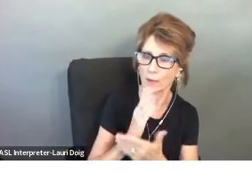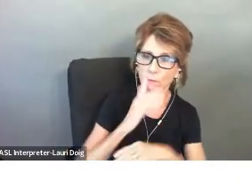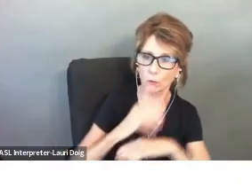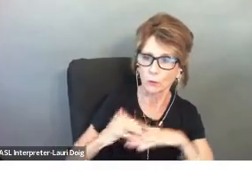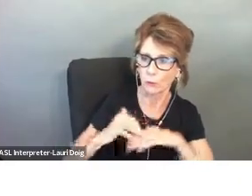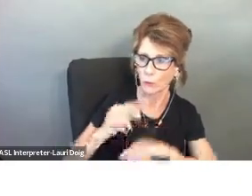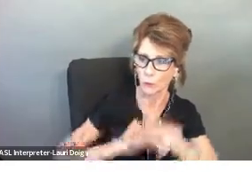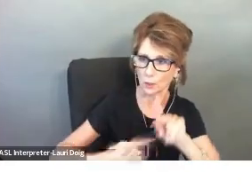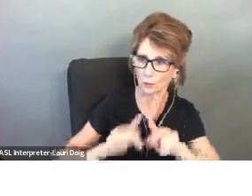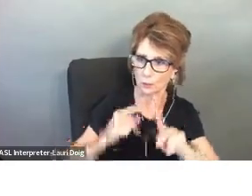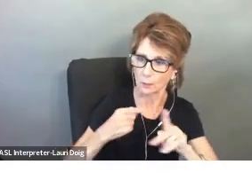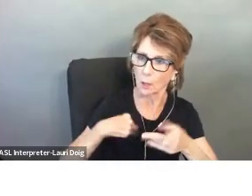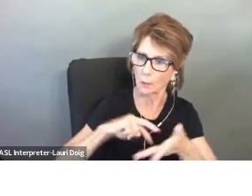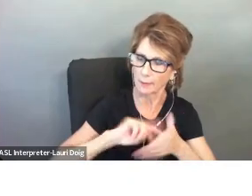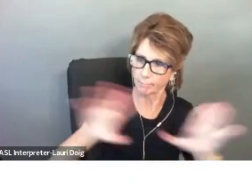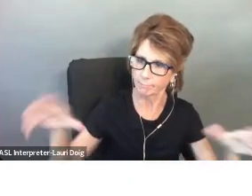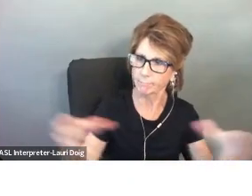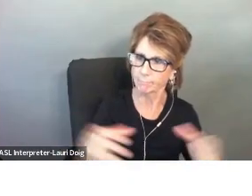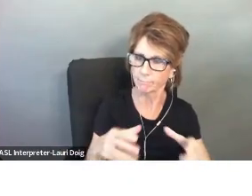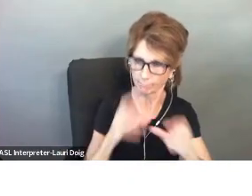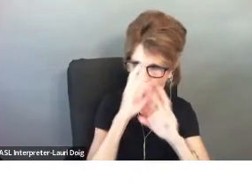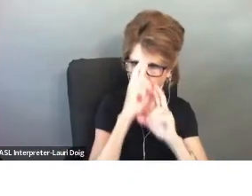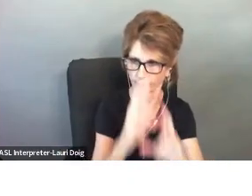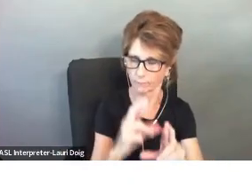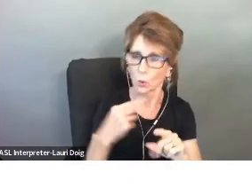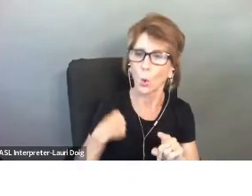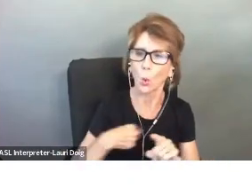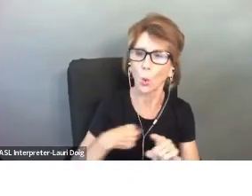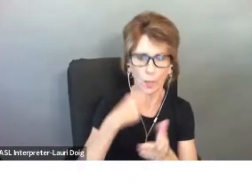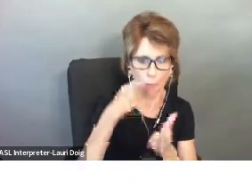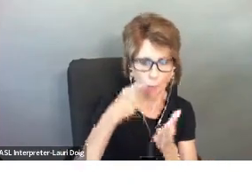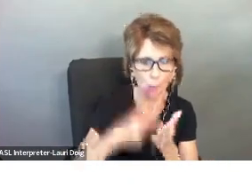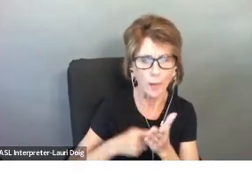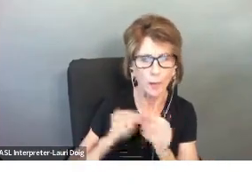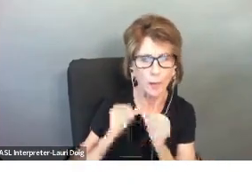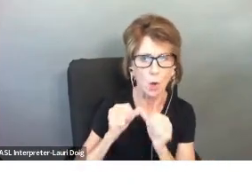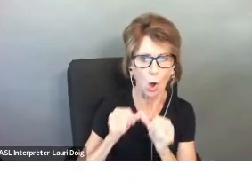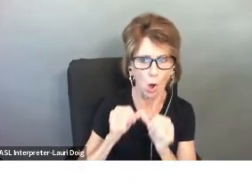Peoples. We acknowledge the ongoing impacts of colonization,